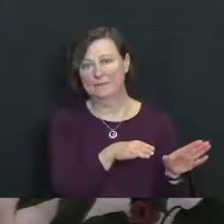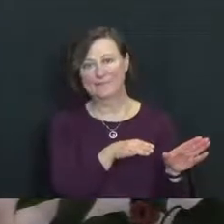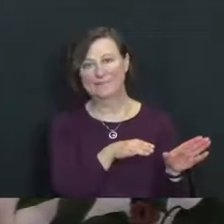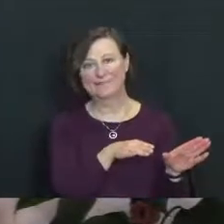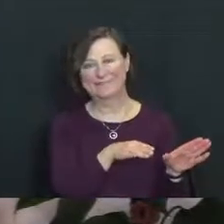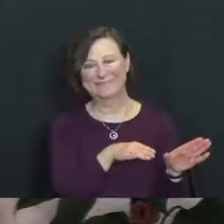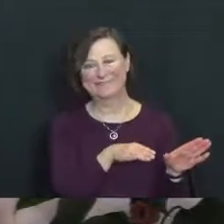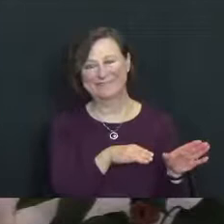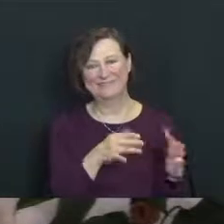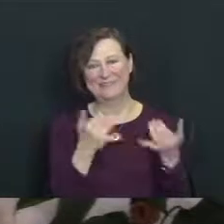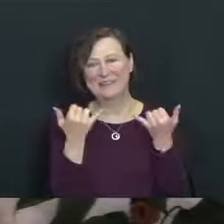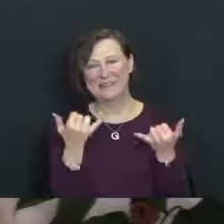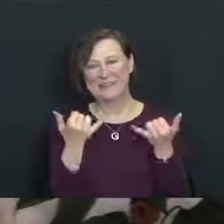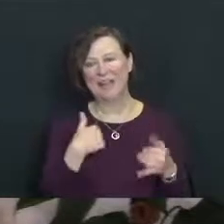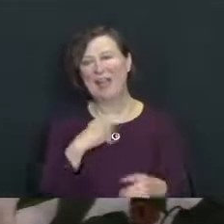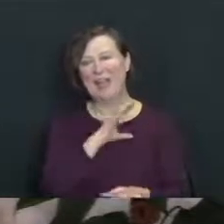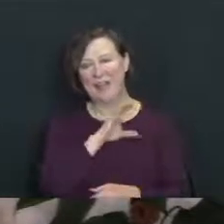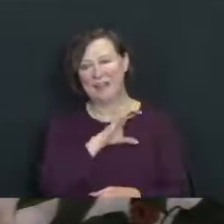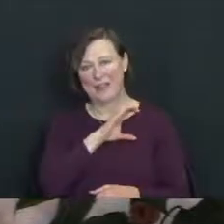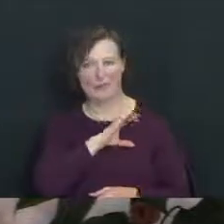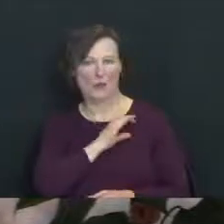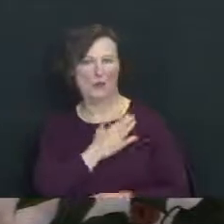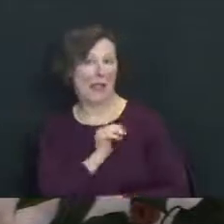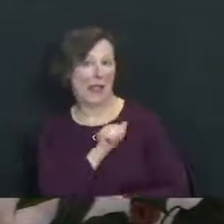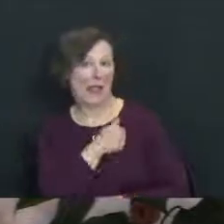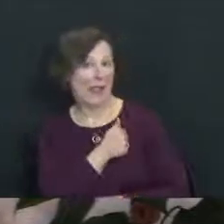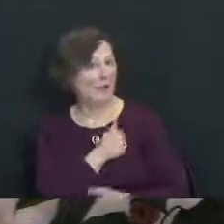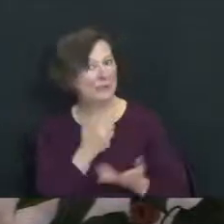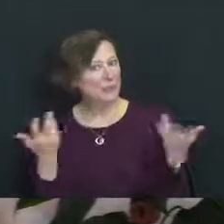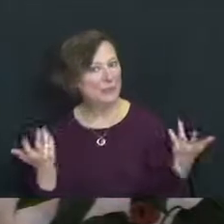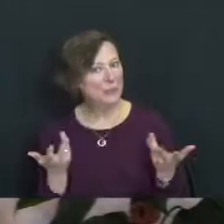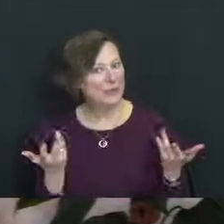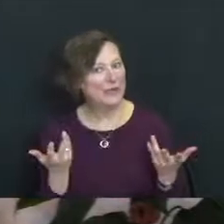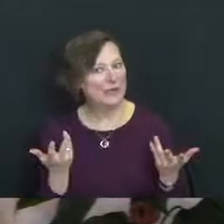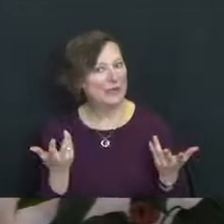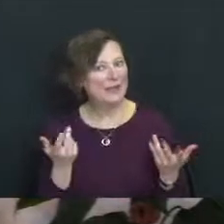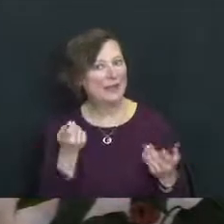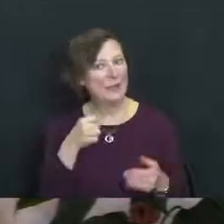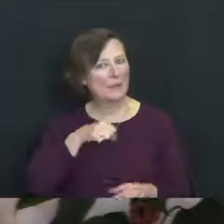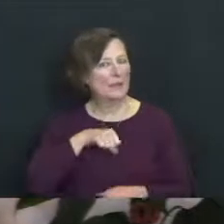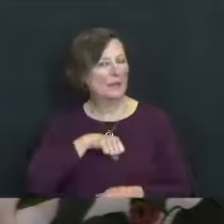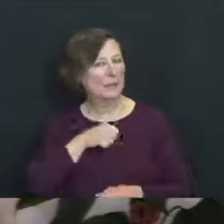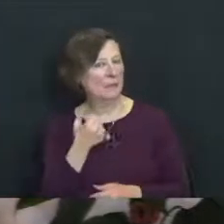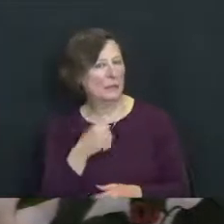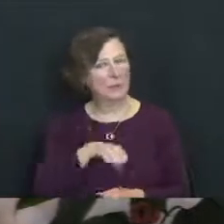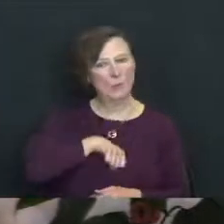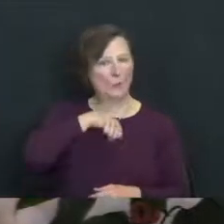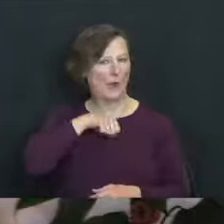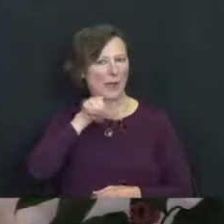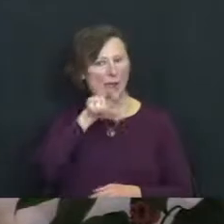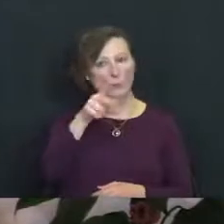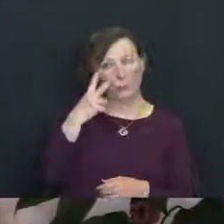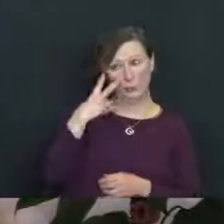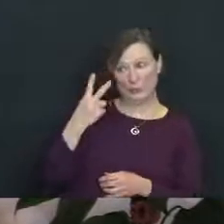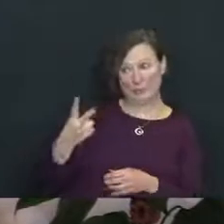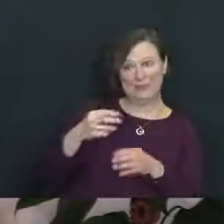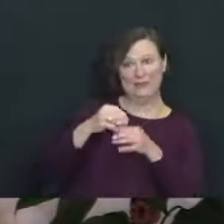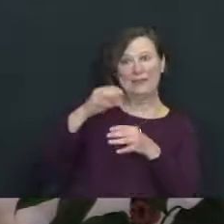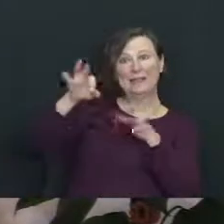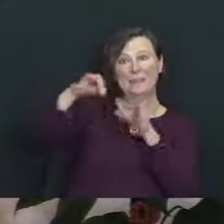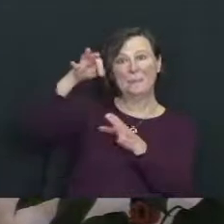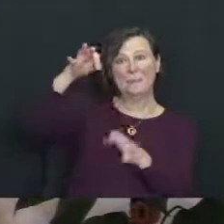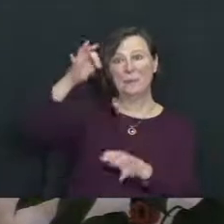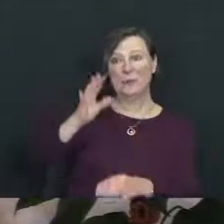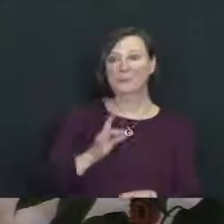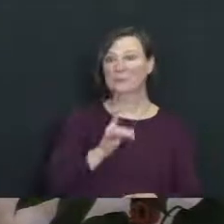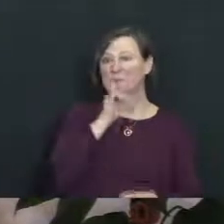Today, I would characterize my attitude as the kind of pride that you see in spiritual